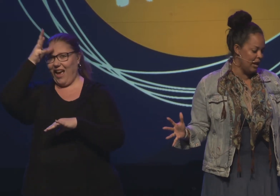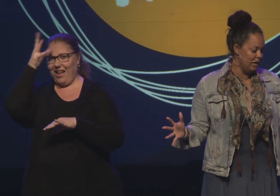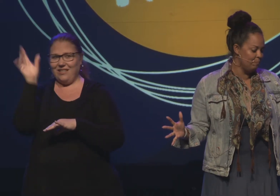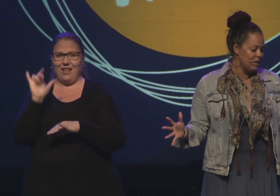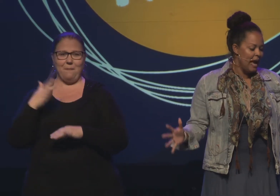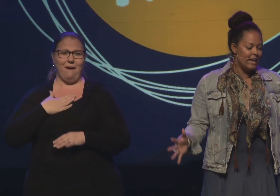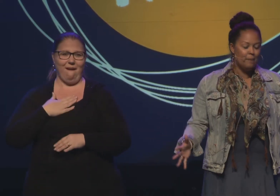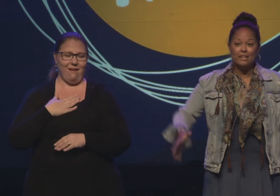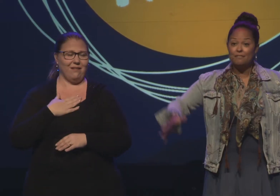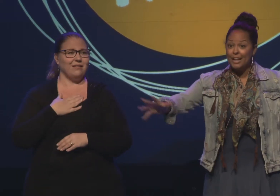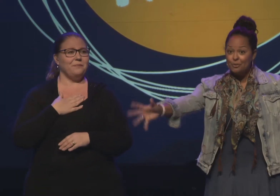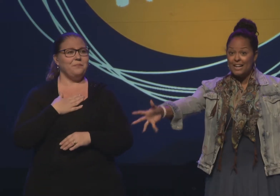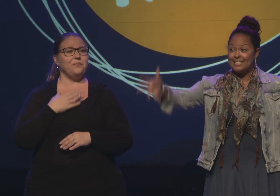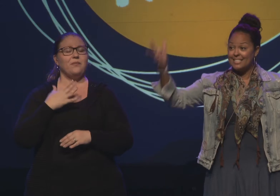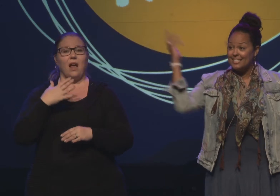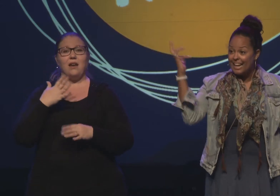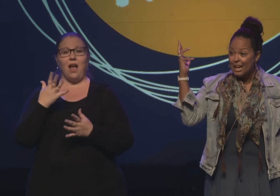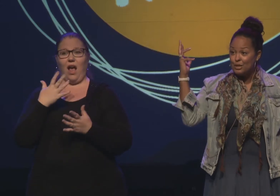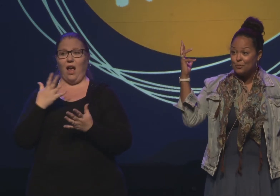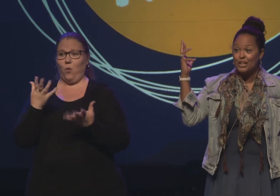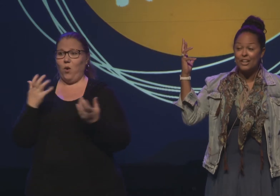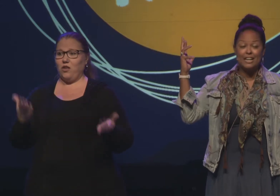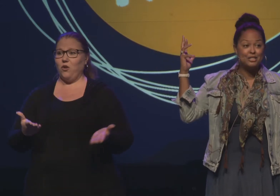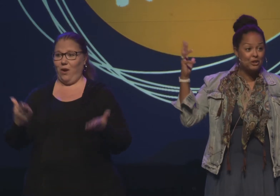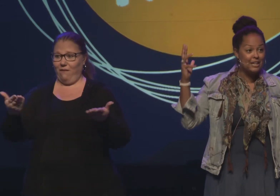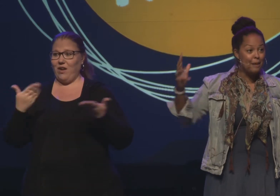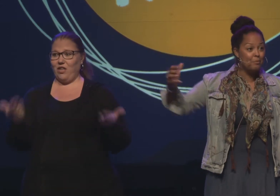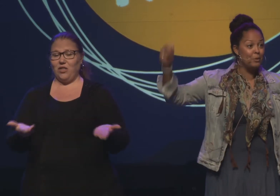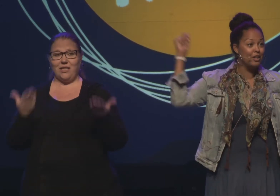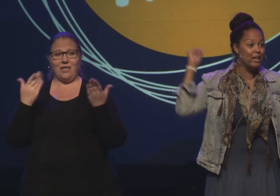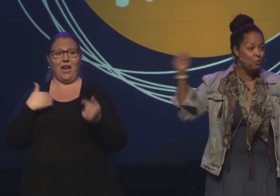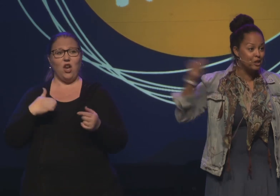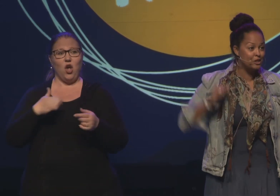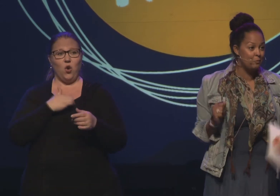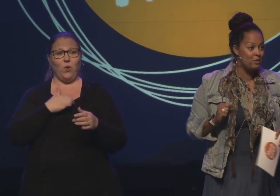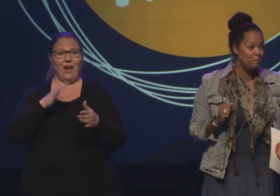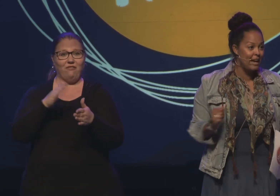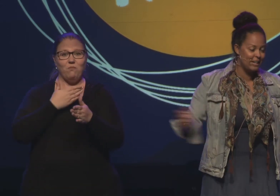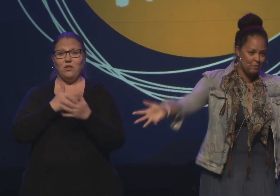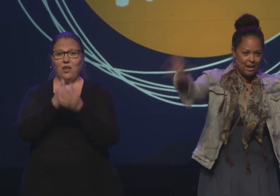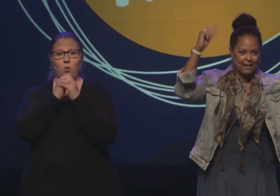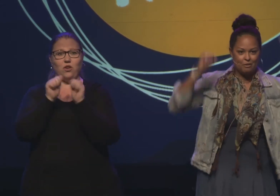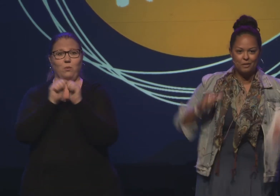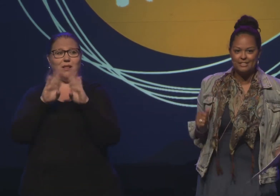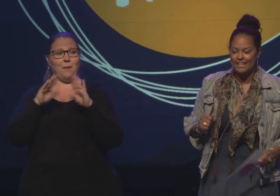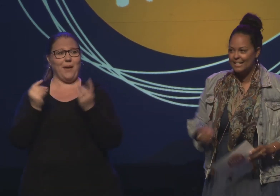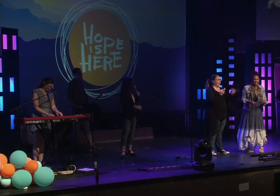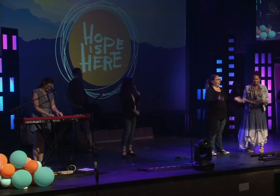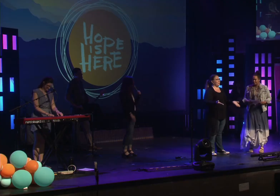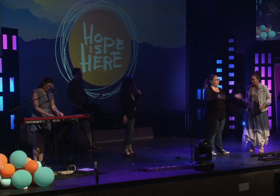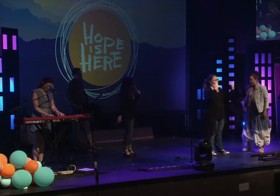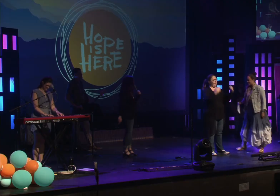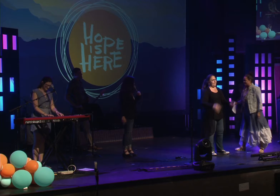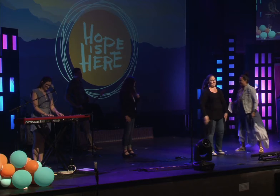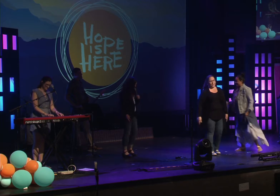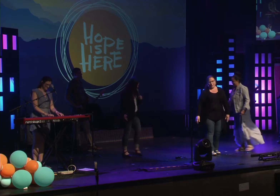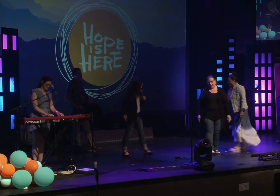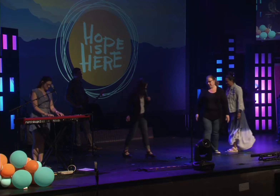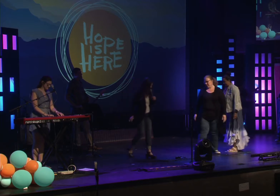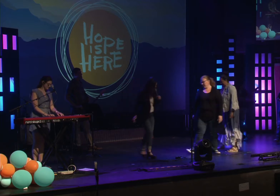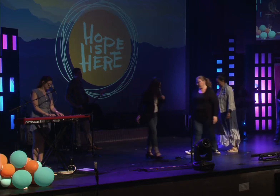like mine. And I'm going to invite you guys to stand. We're going to turn it up, and we are going to worship with the band. Come on, everyone, stand up.